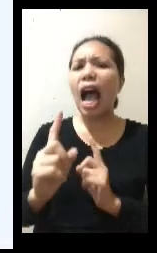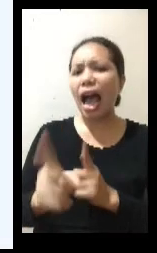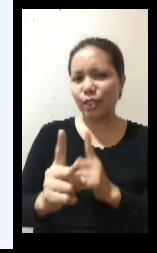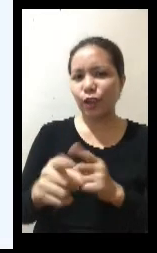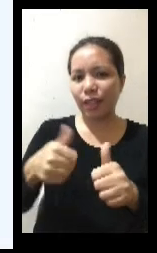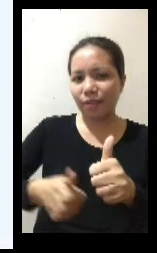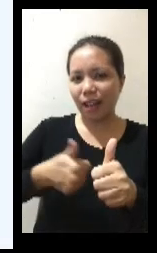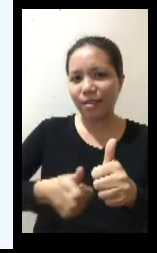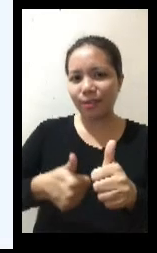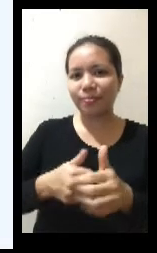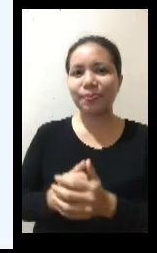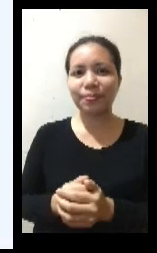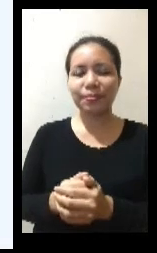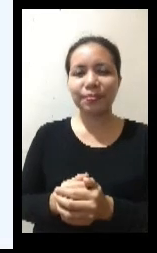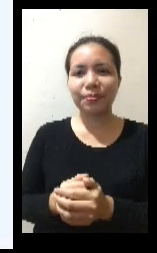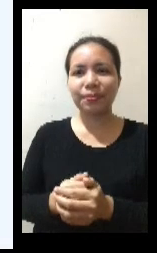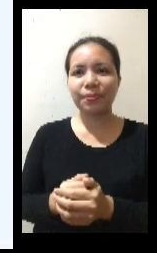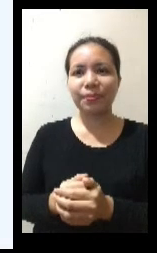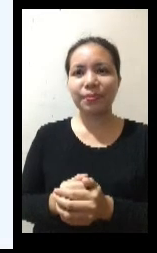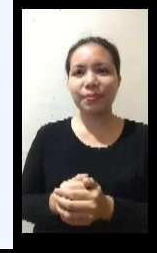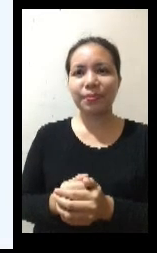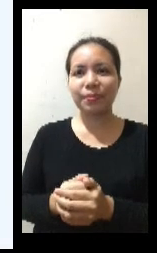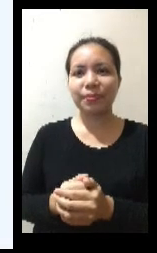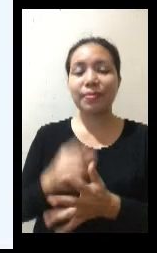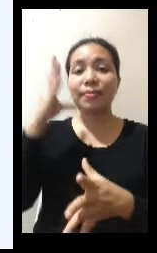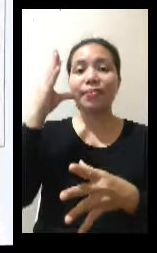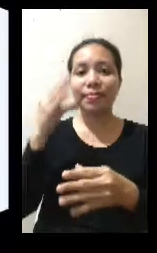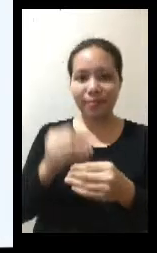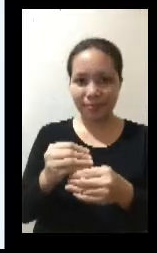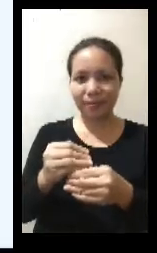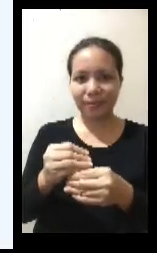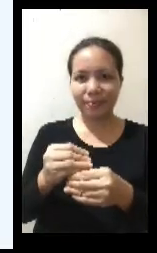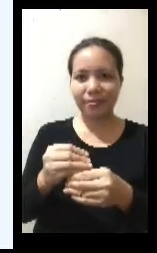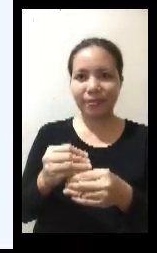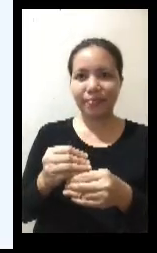of your module. Answer the guide questions that follow.